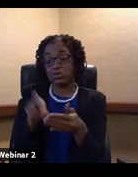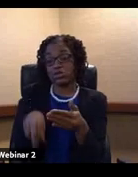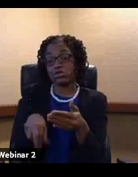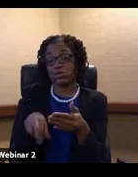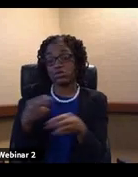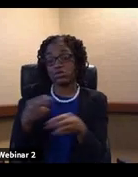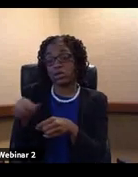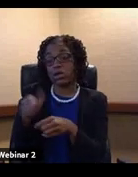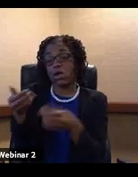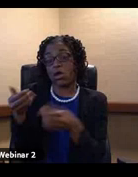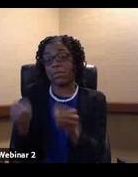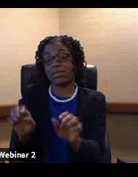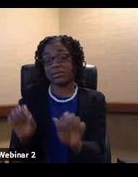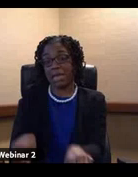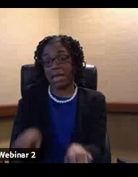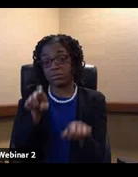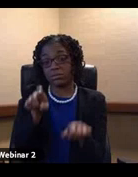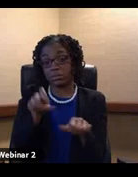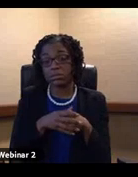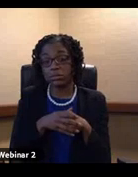methods?